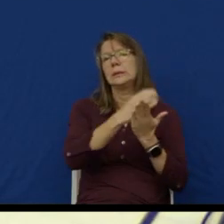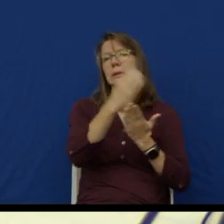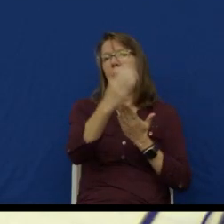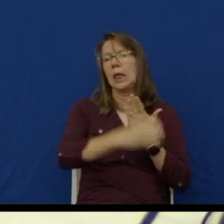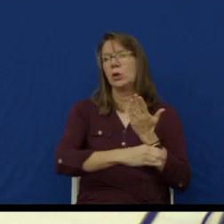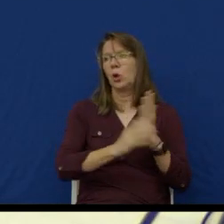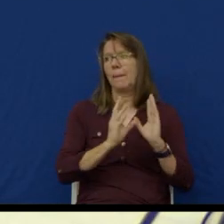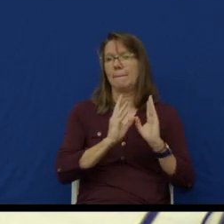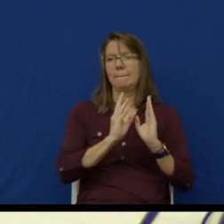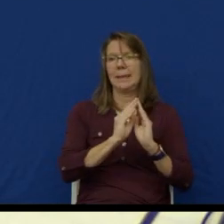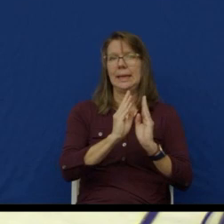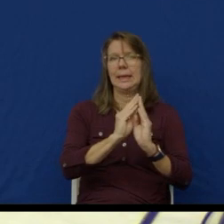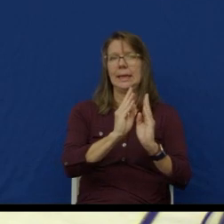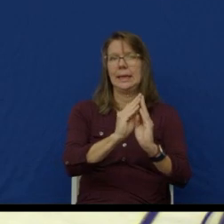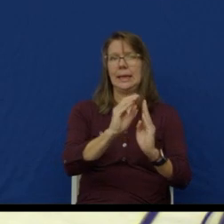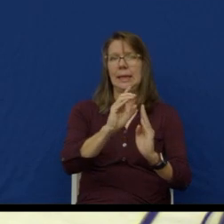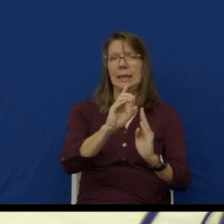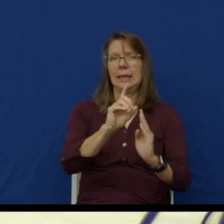for